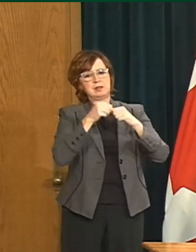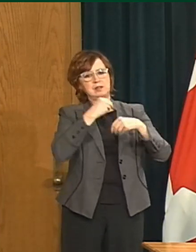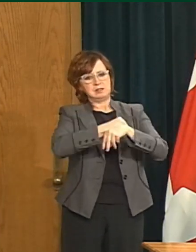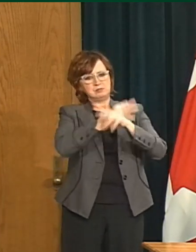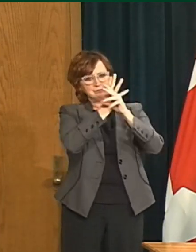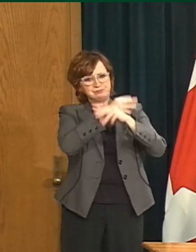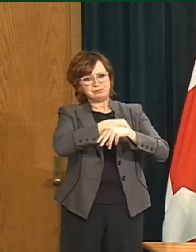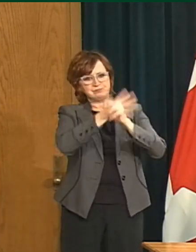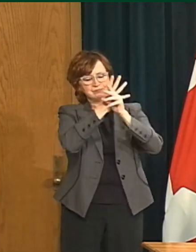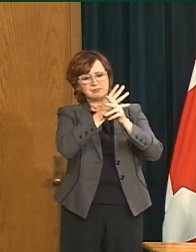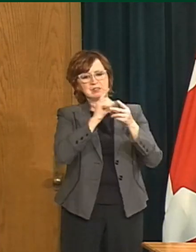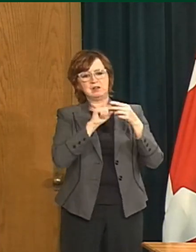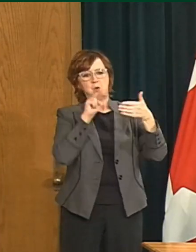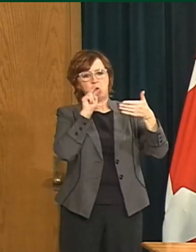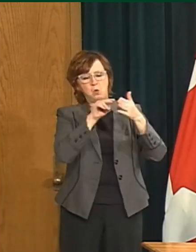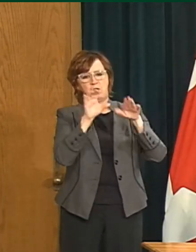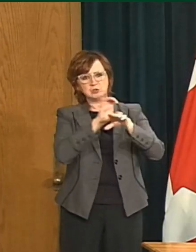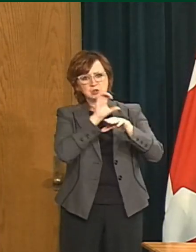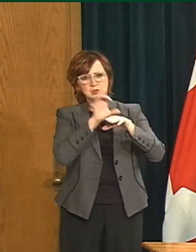next few weeks.